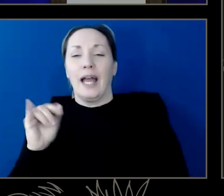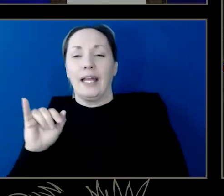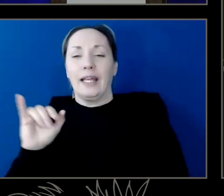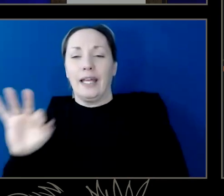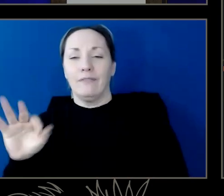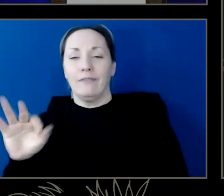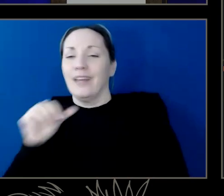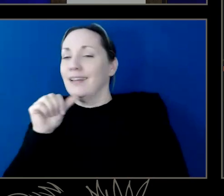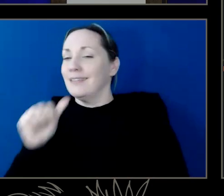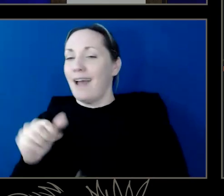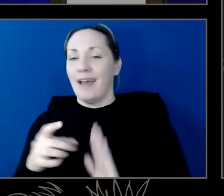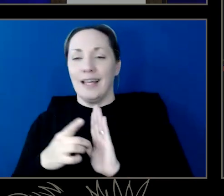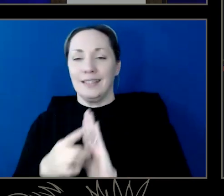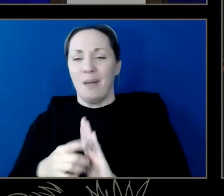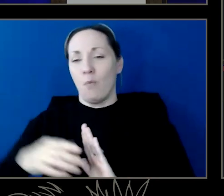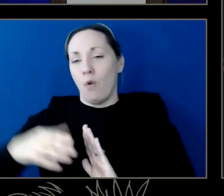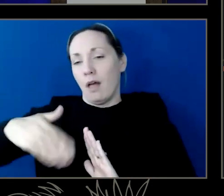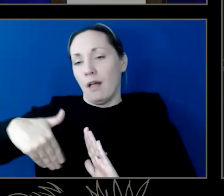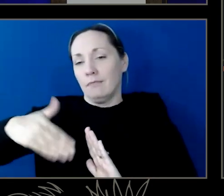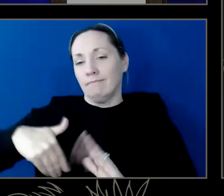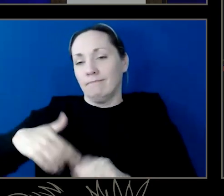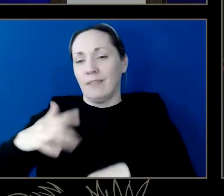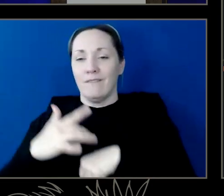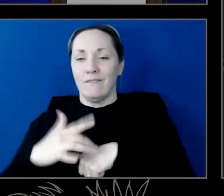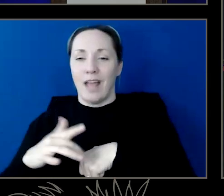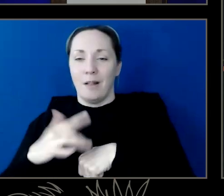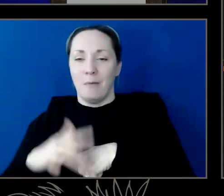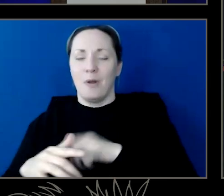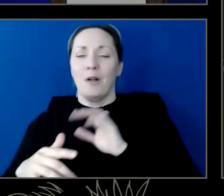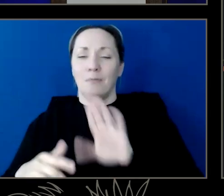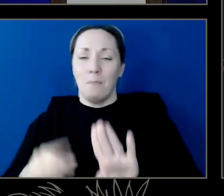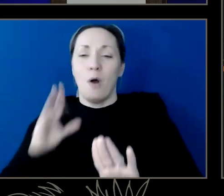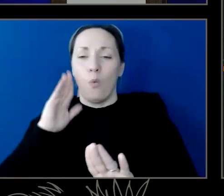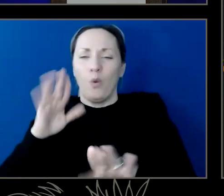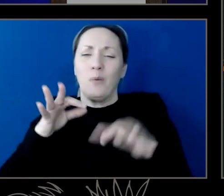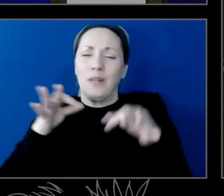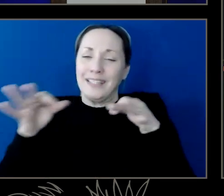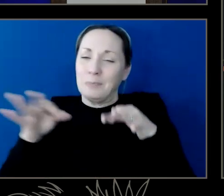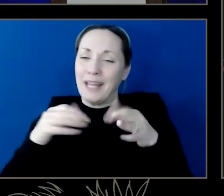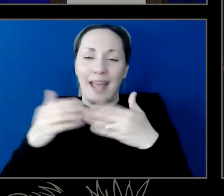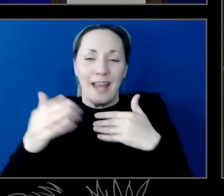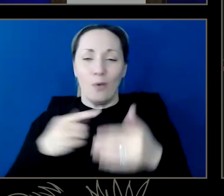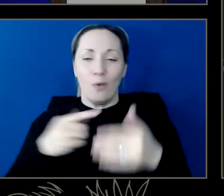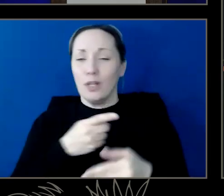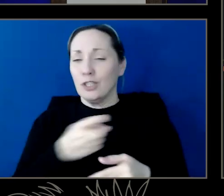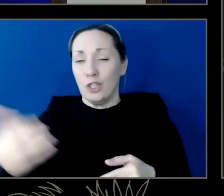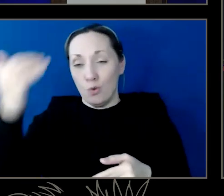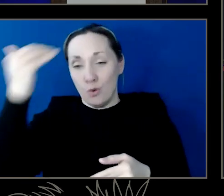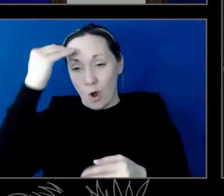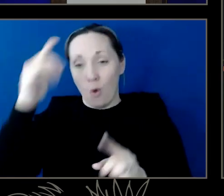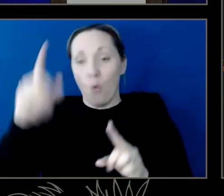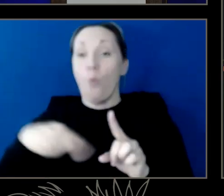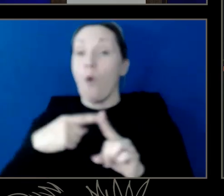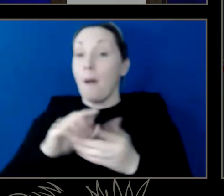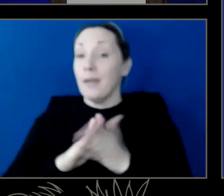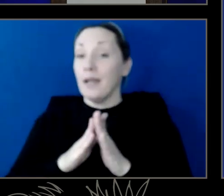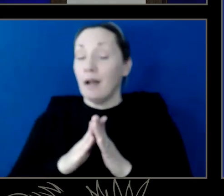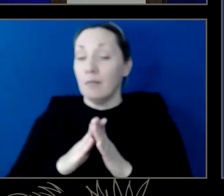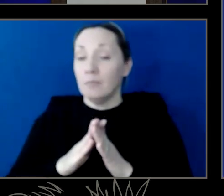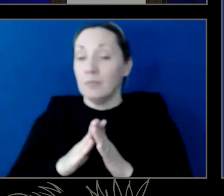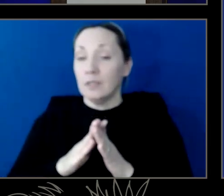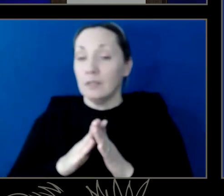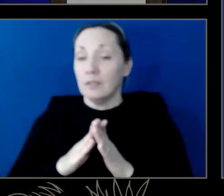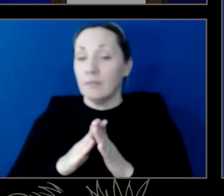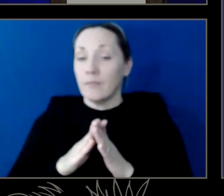not available yet because all the best stuff aren't. But we'll talk about it anyway, so you guys know, and when it does become available, you can start using it.